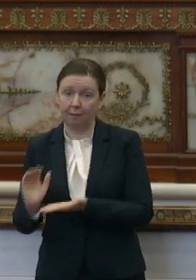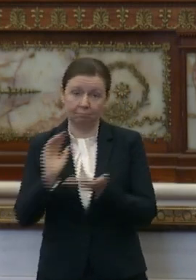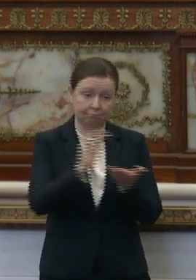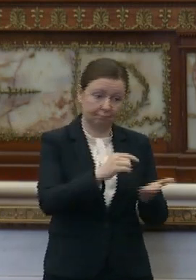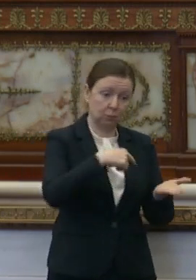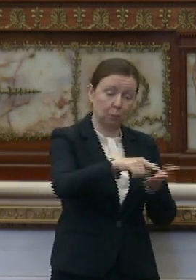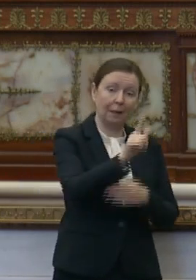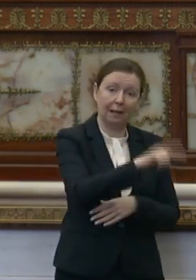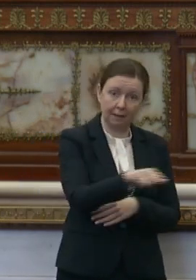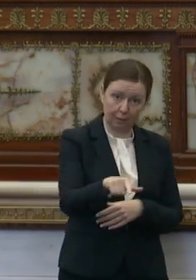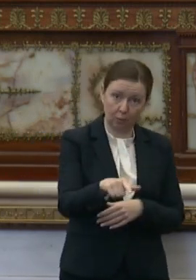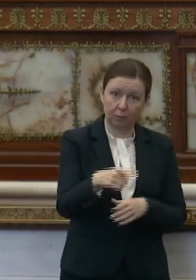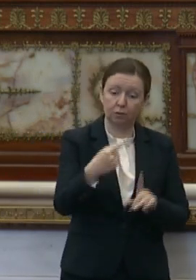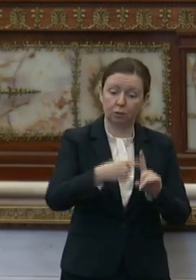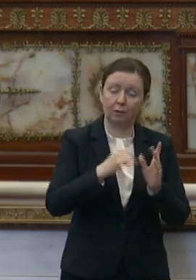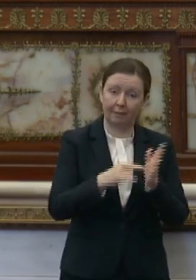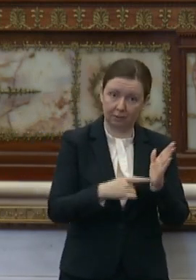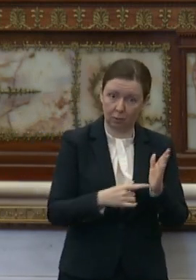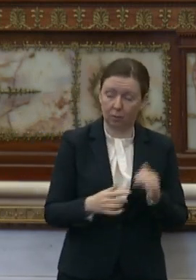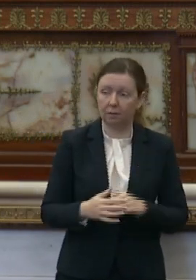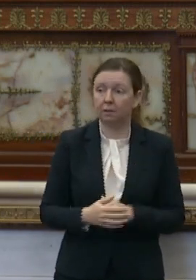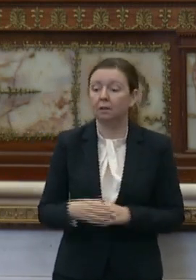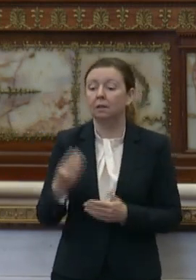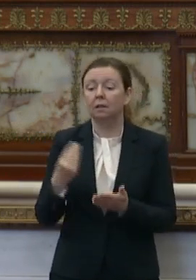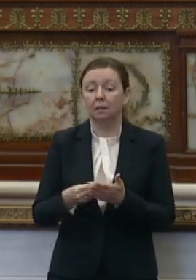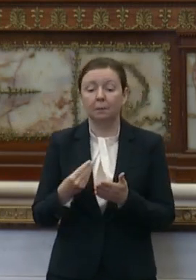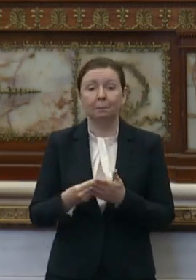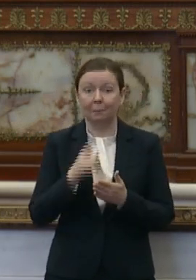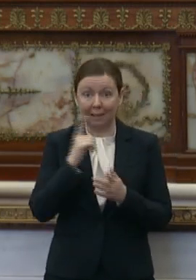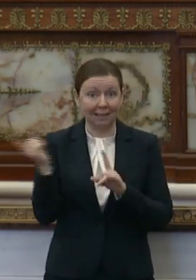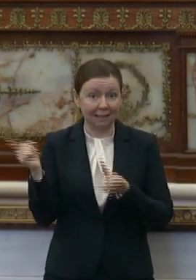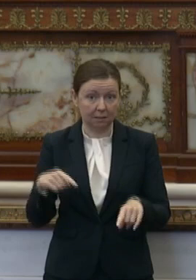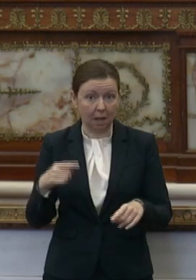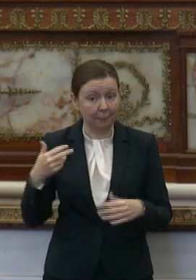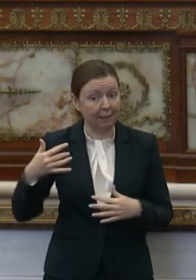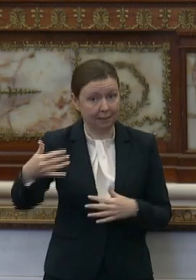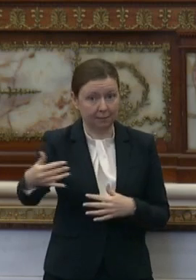pay their landlords the rent that is owed. Money is coming.